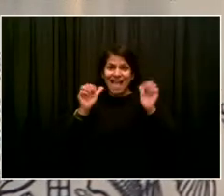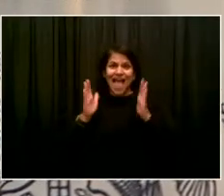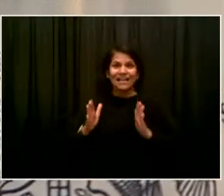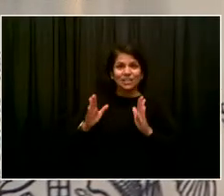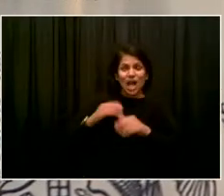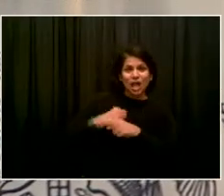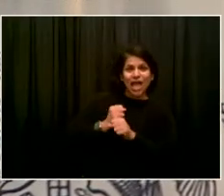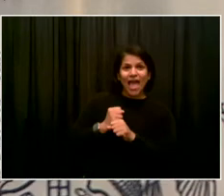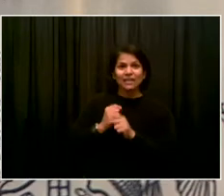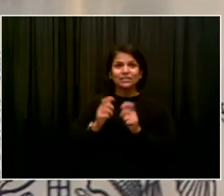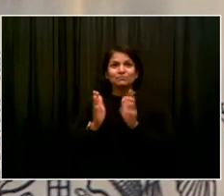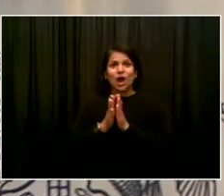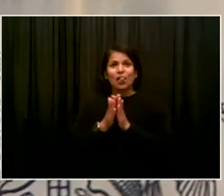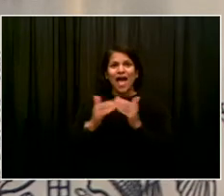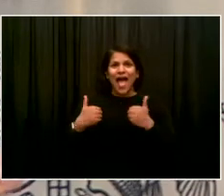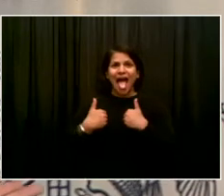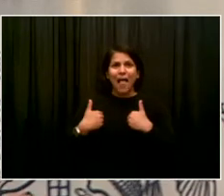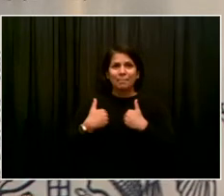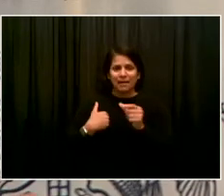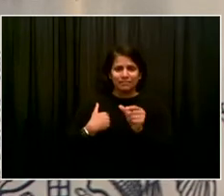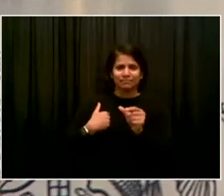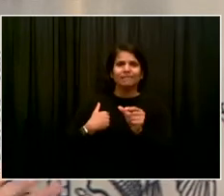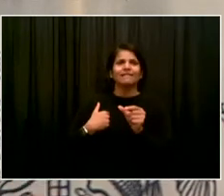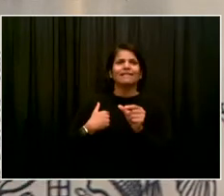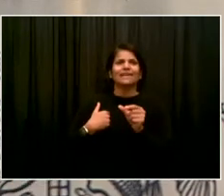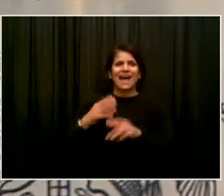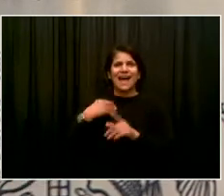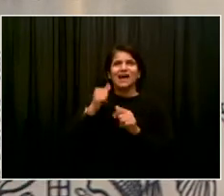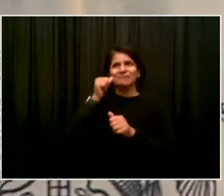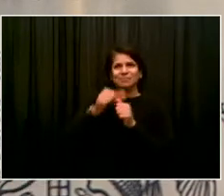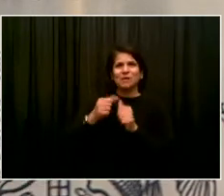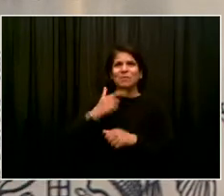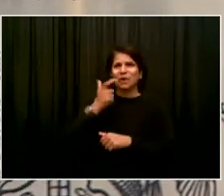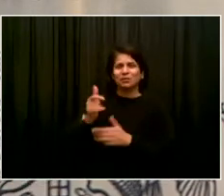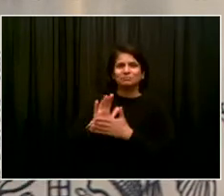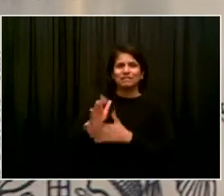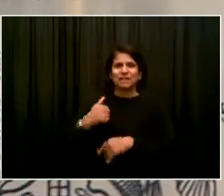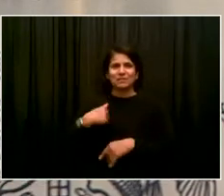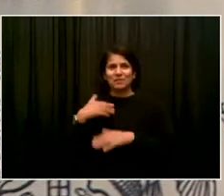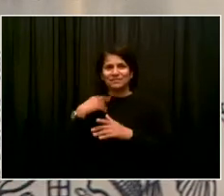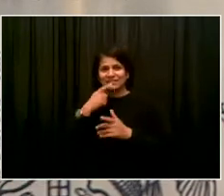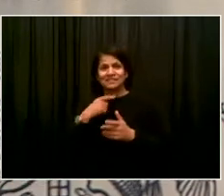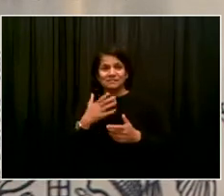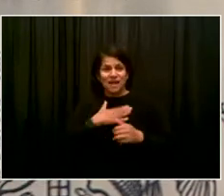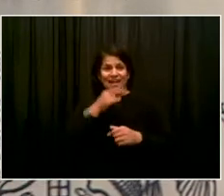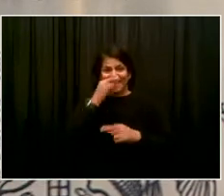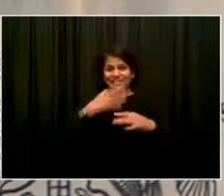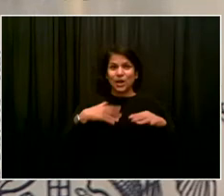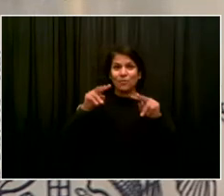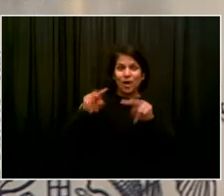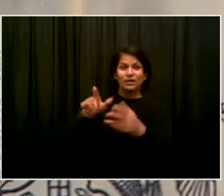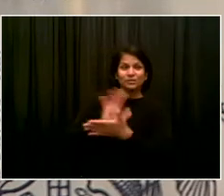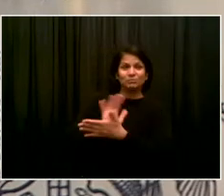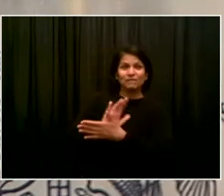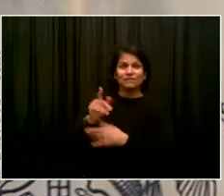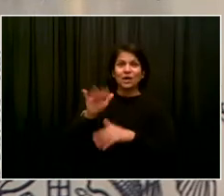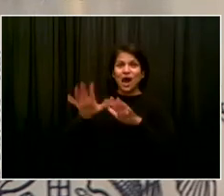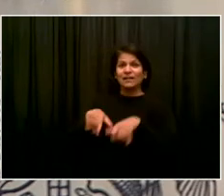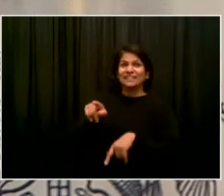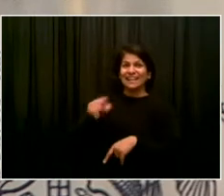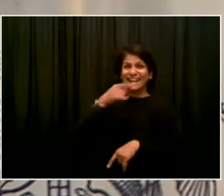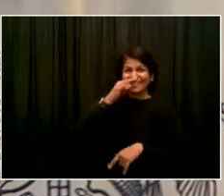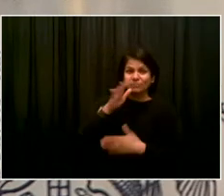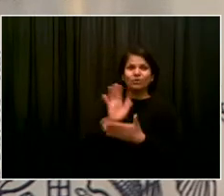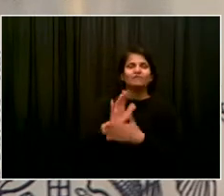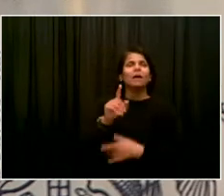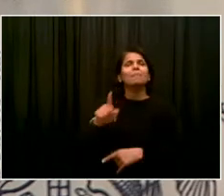I went with our kids. Yeah. So I'm watching the movie like, here's a kid's movie. And the mad scientist looks off into space at one point, your